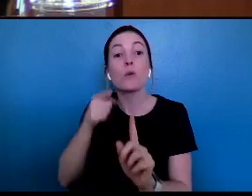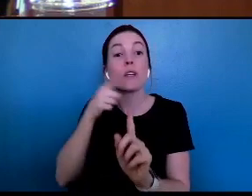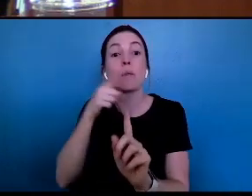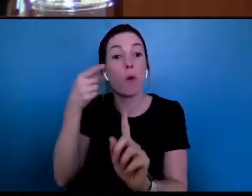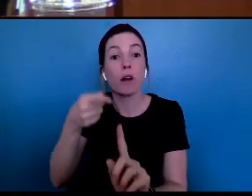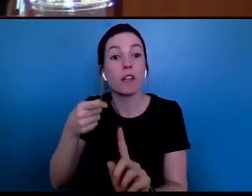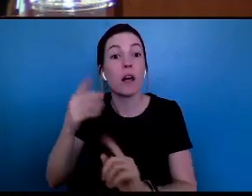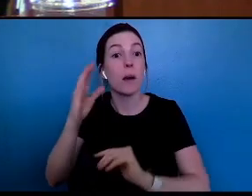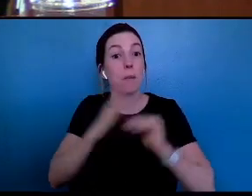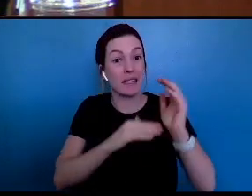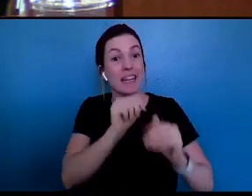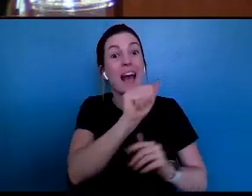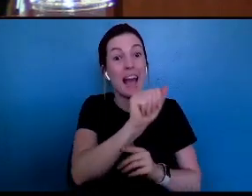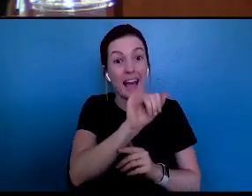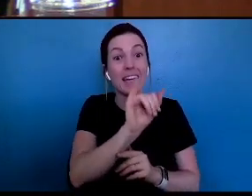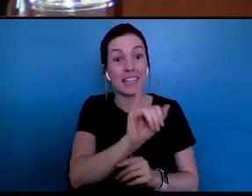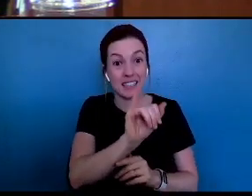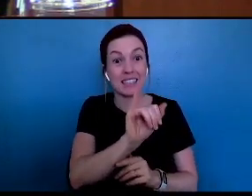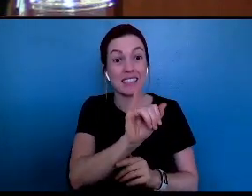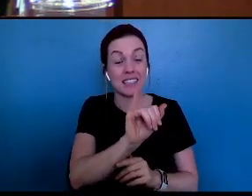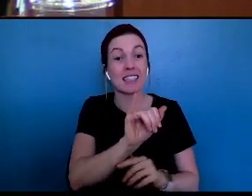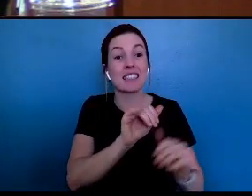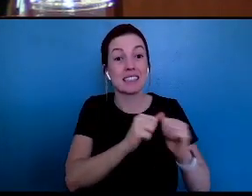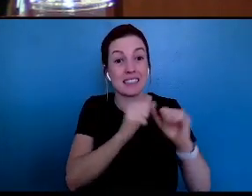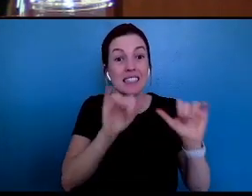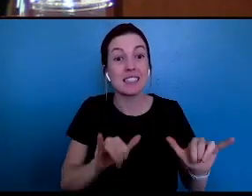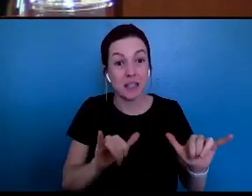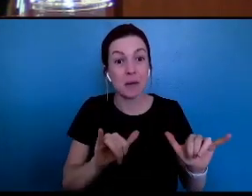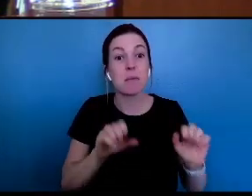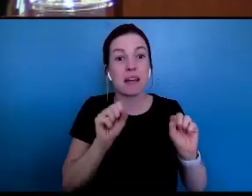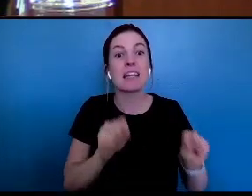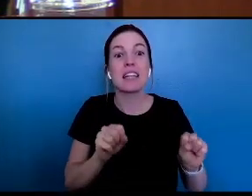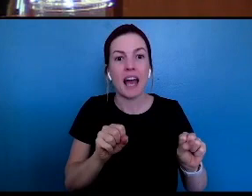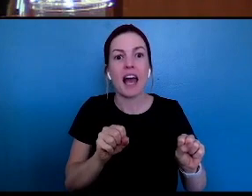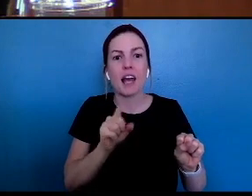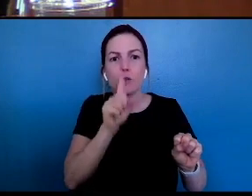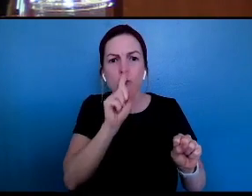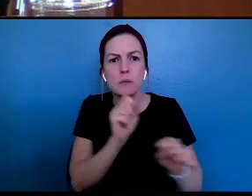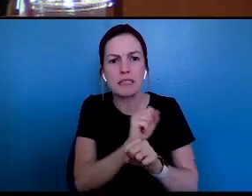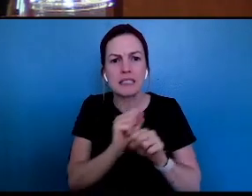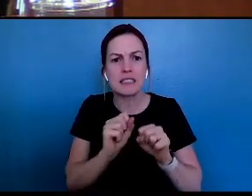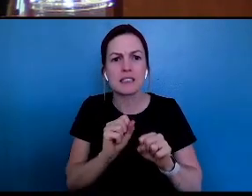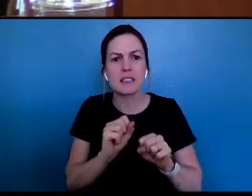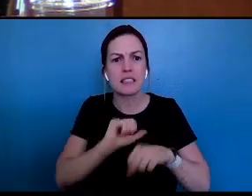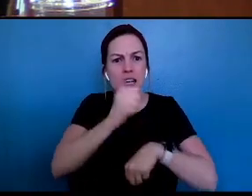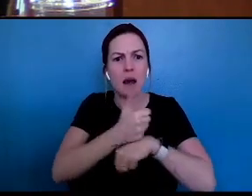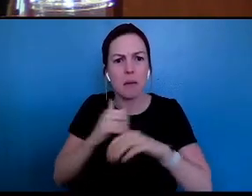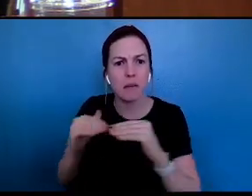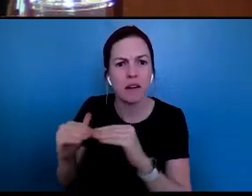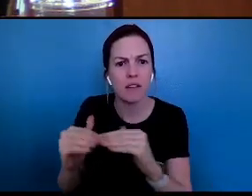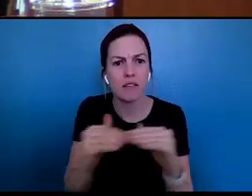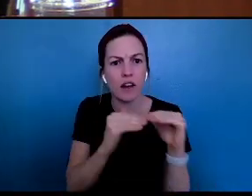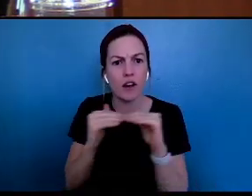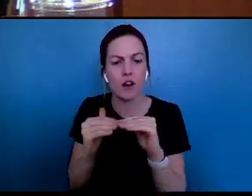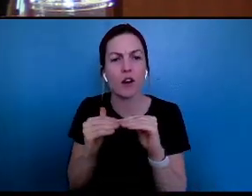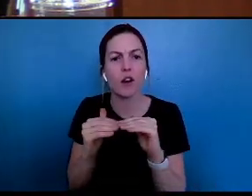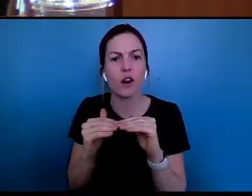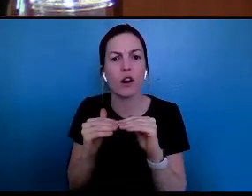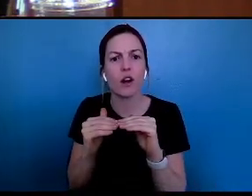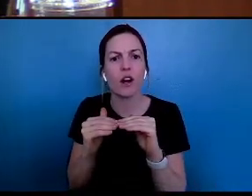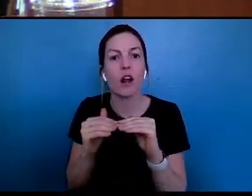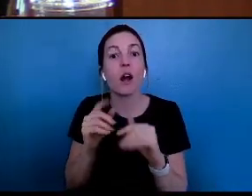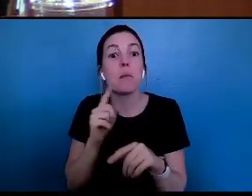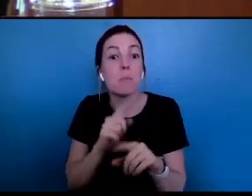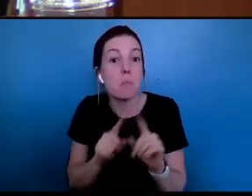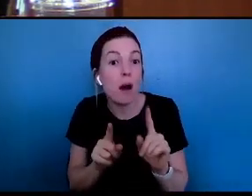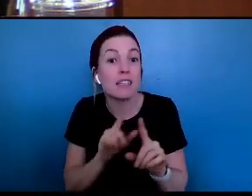that can co-create consensus out of conflict. It is also to ensure that, like any four people in the room or any